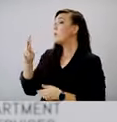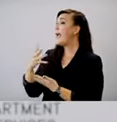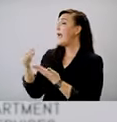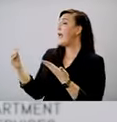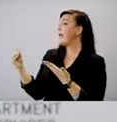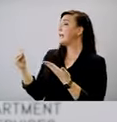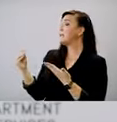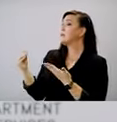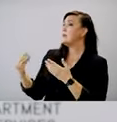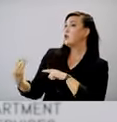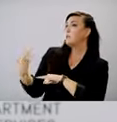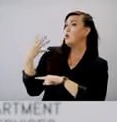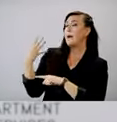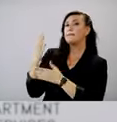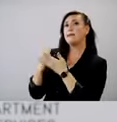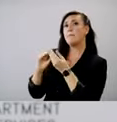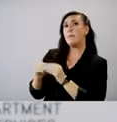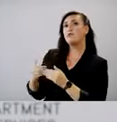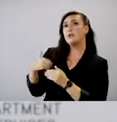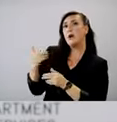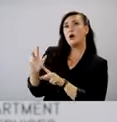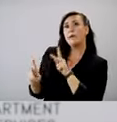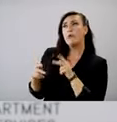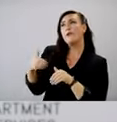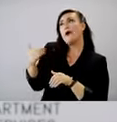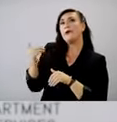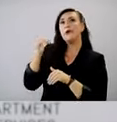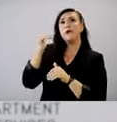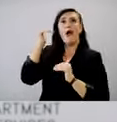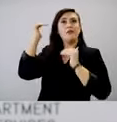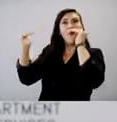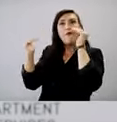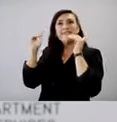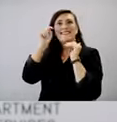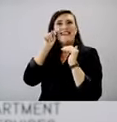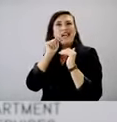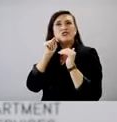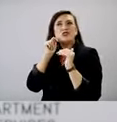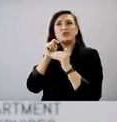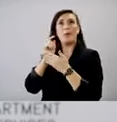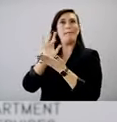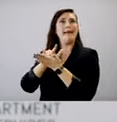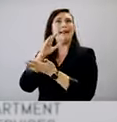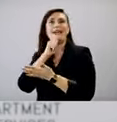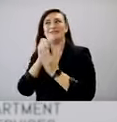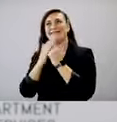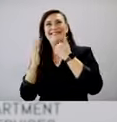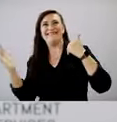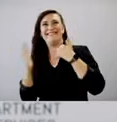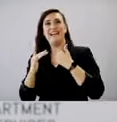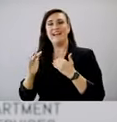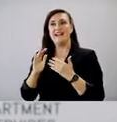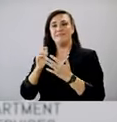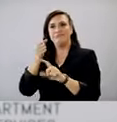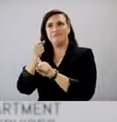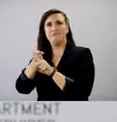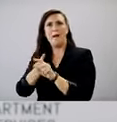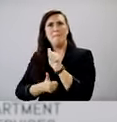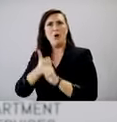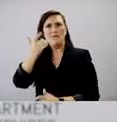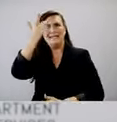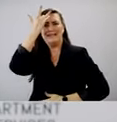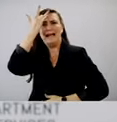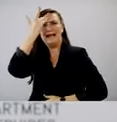you show us numbers that the younger people, younger adults, and even closer to middle-aged adults are the ones getting the sickest. Why